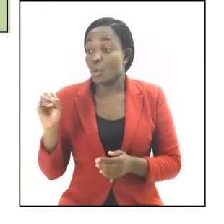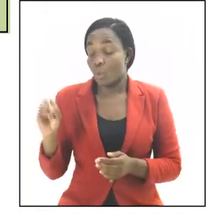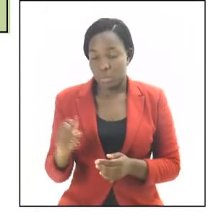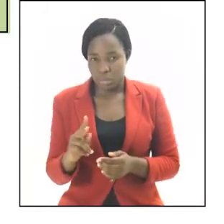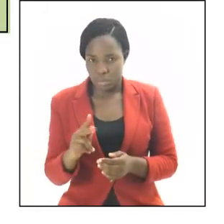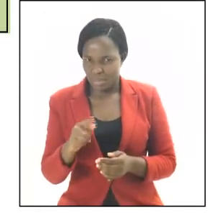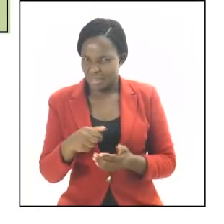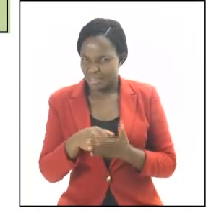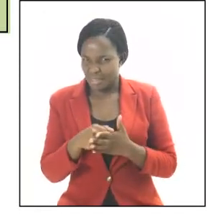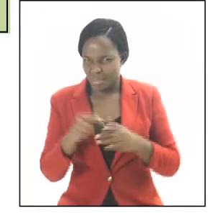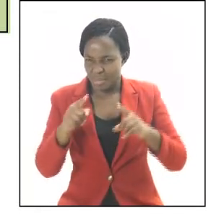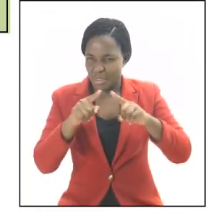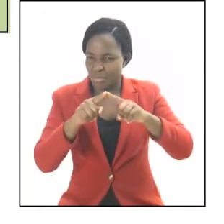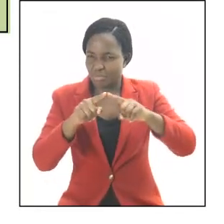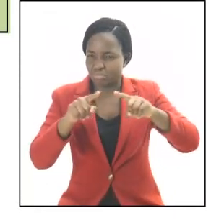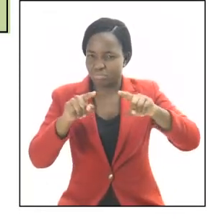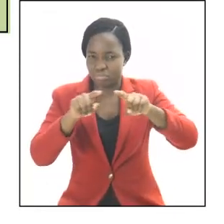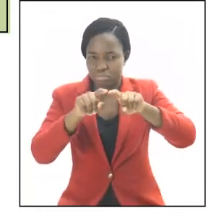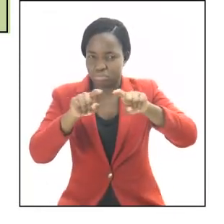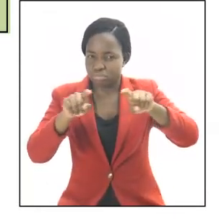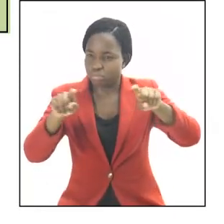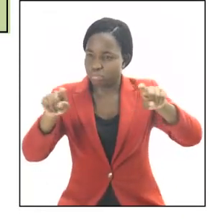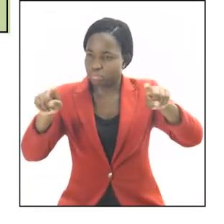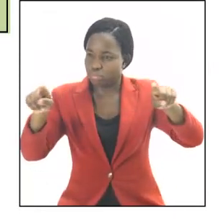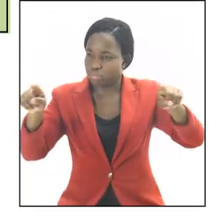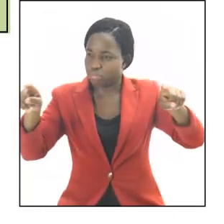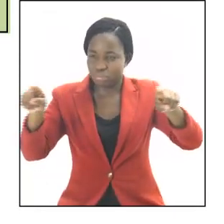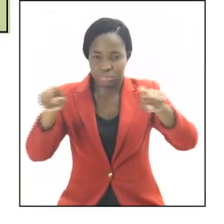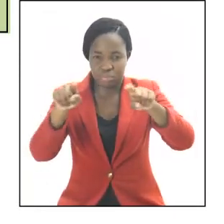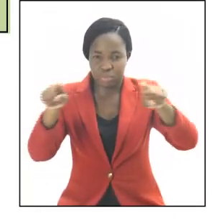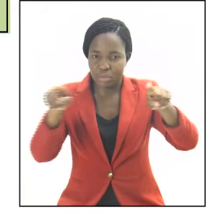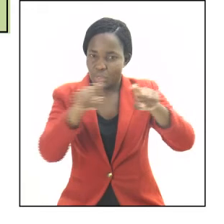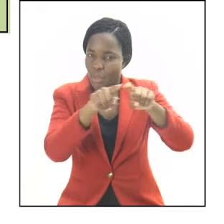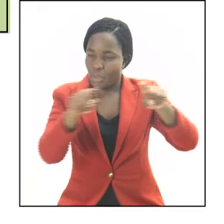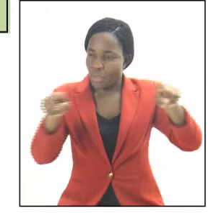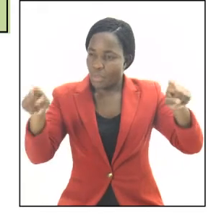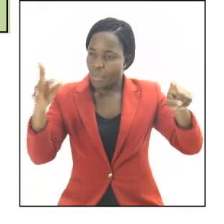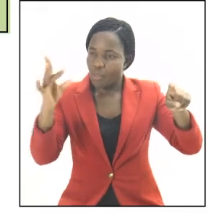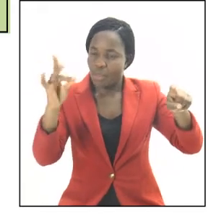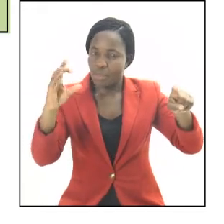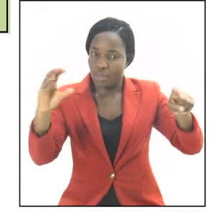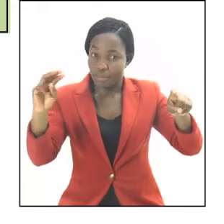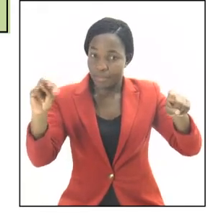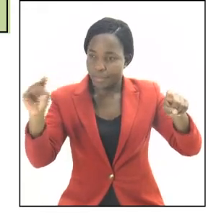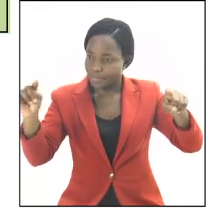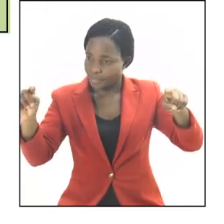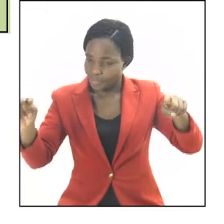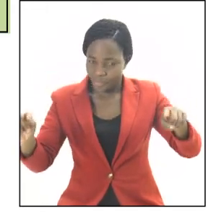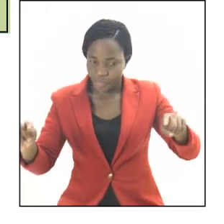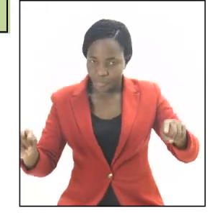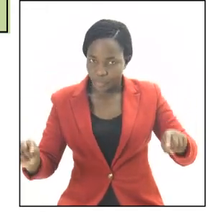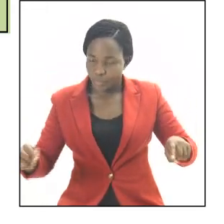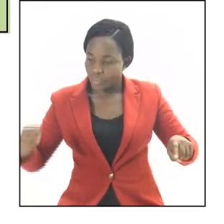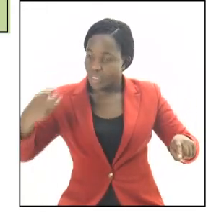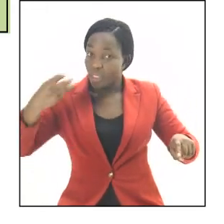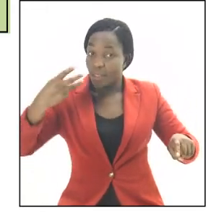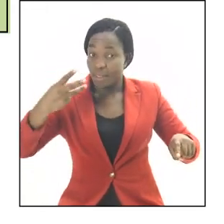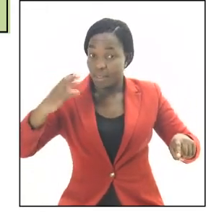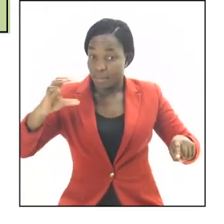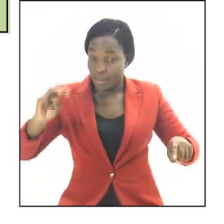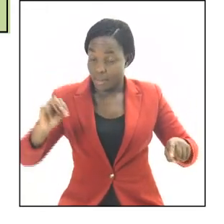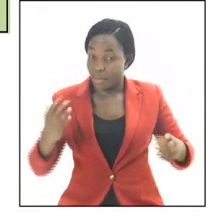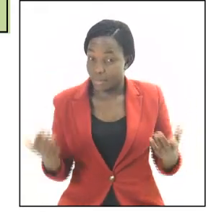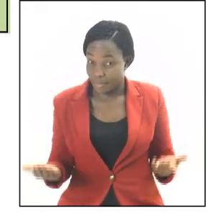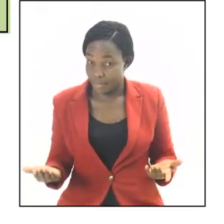let's say the long side of the rectangle is 8 centimeters and the short side is 3